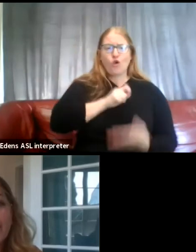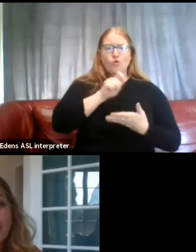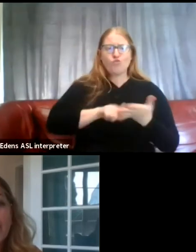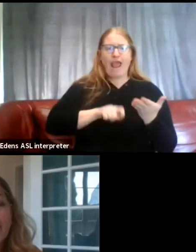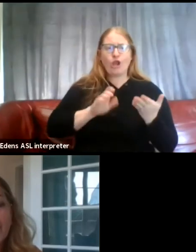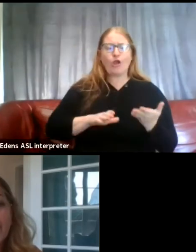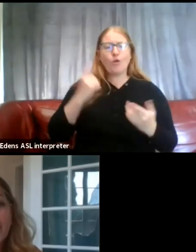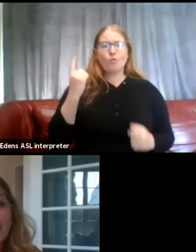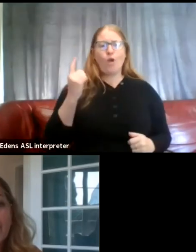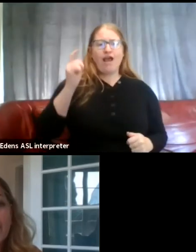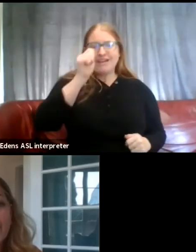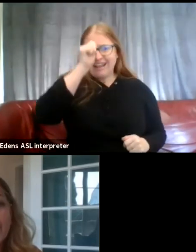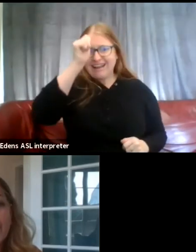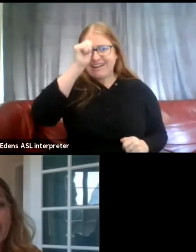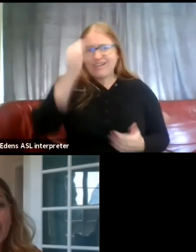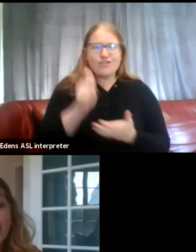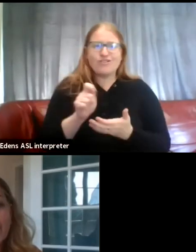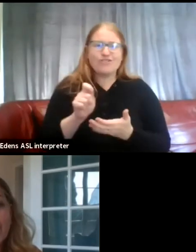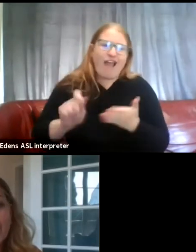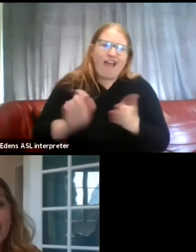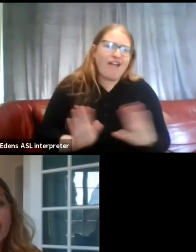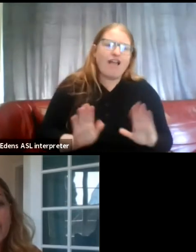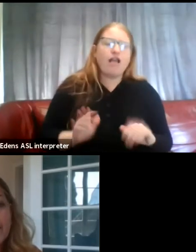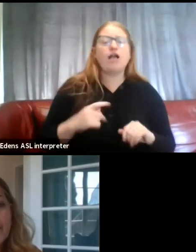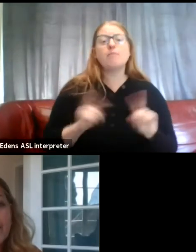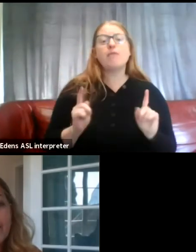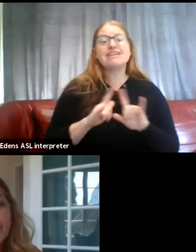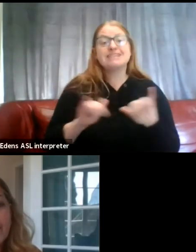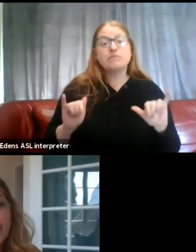whoever. But at the same time,